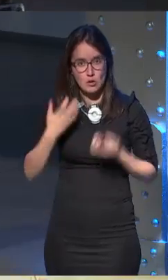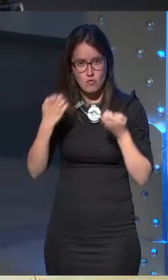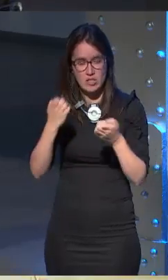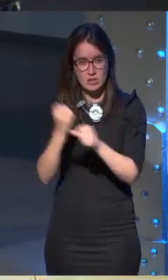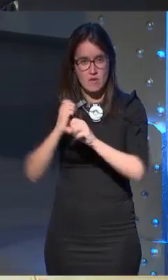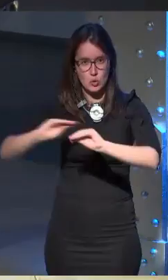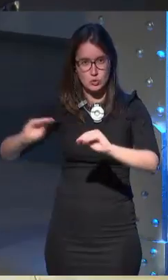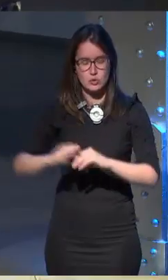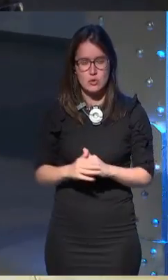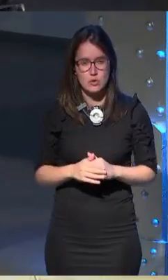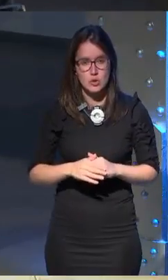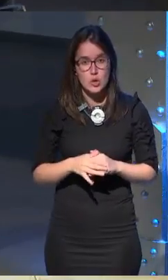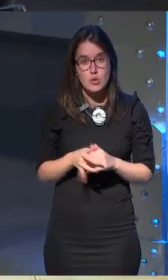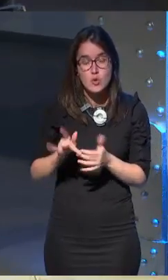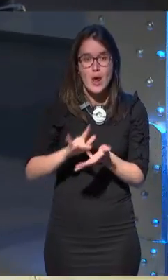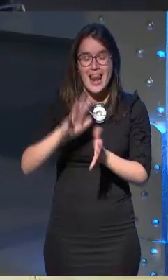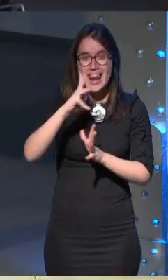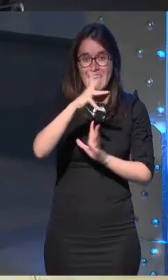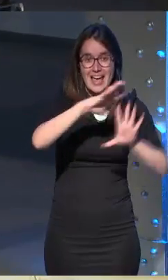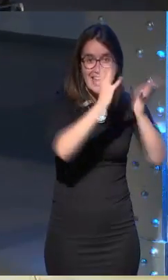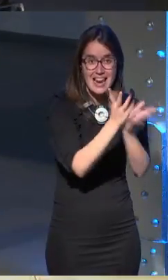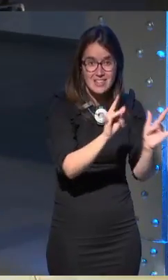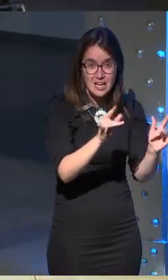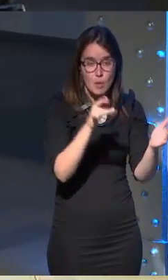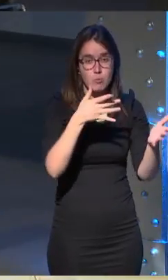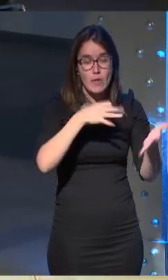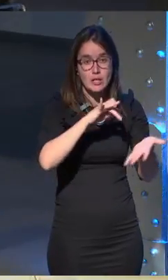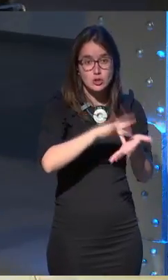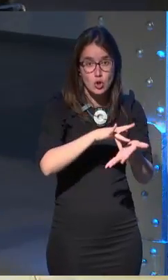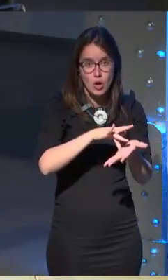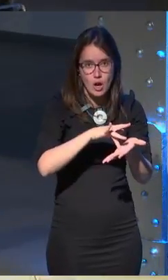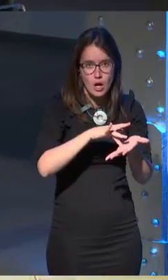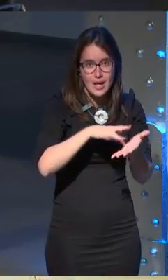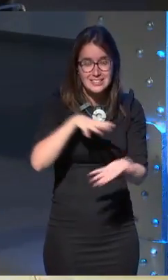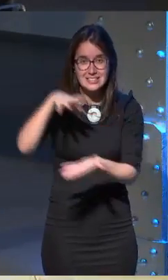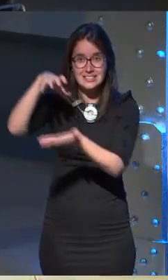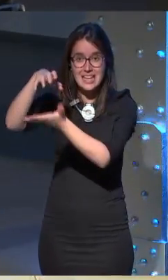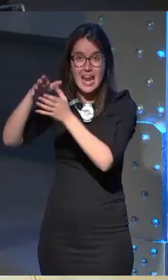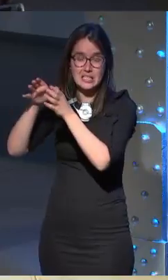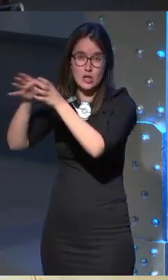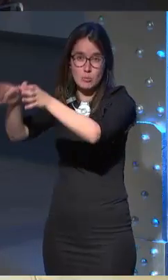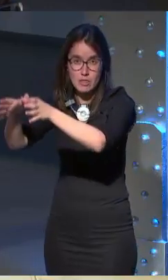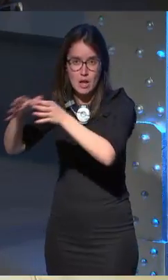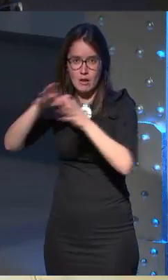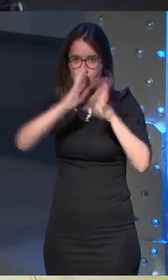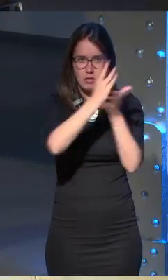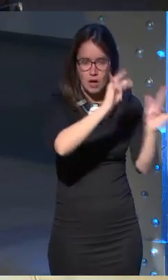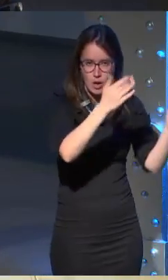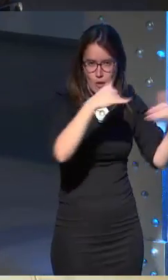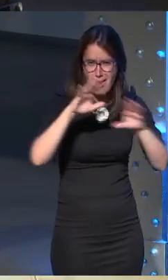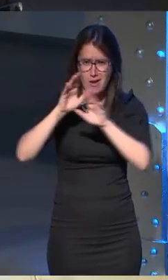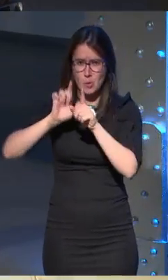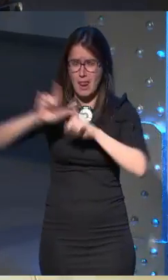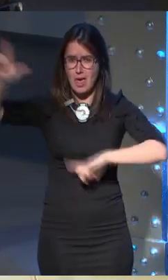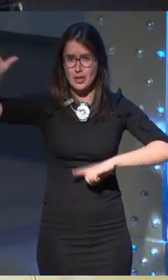De hecho, posiblemente es... Actually, this might be the only place on Earth where this can happen. And it is not even on Earth,